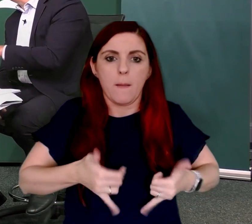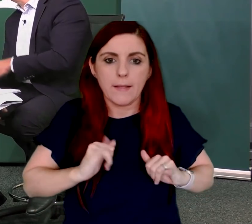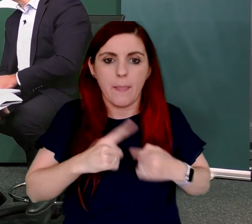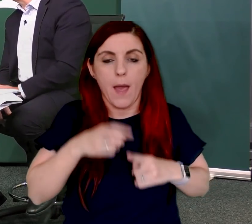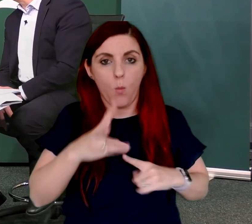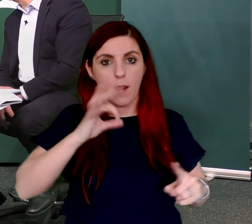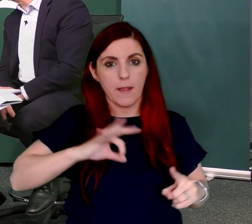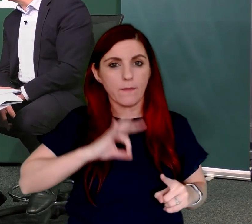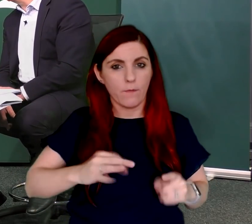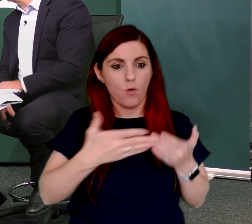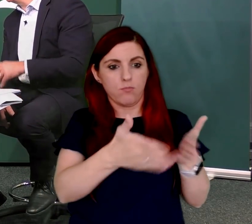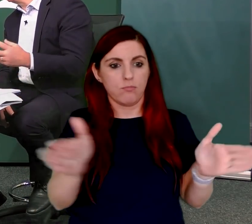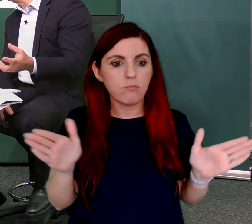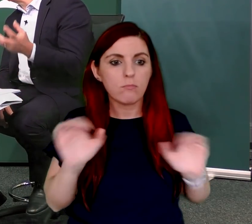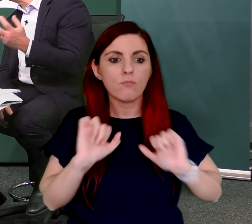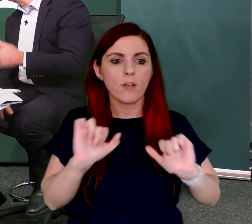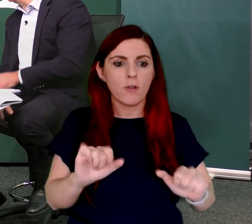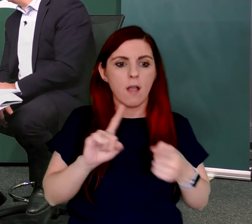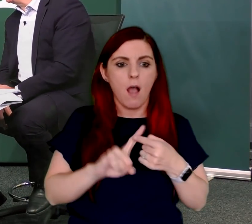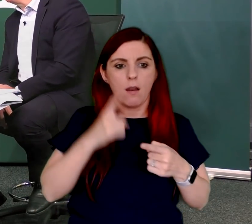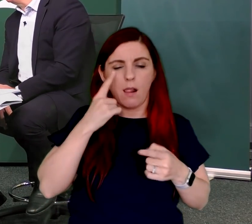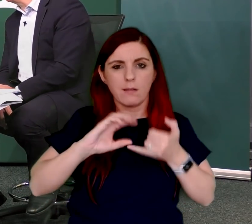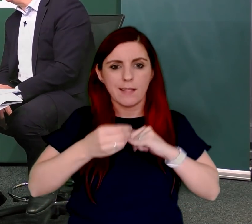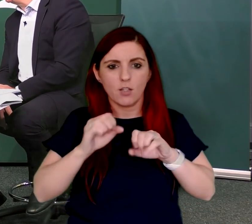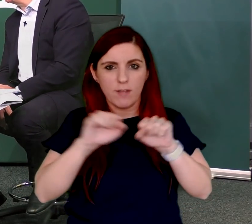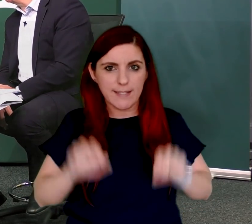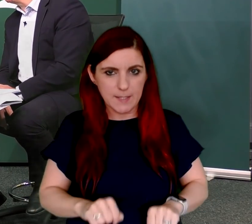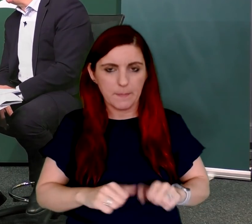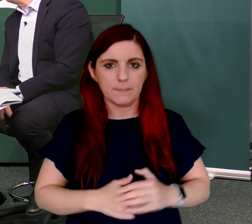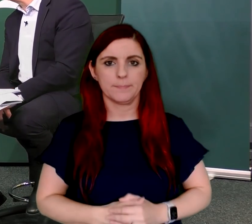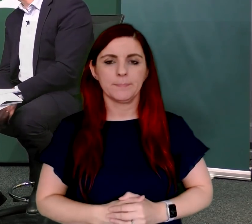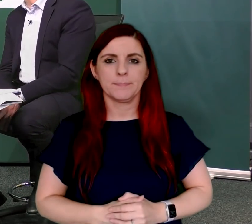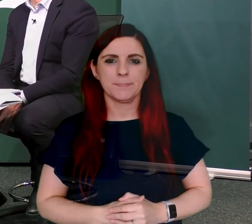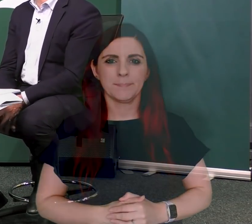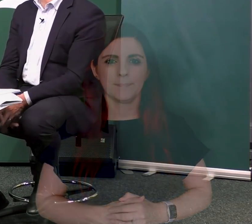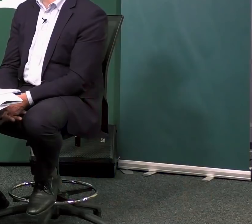wider pressures on the testing and tracing system, but also for anything that may come from the schools initiative as well.